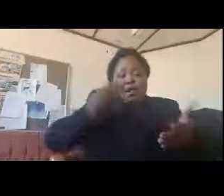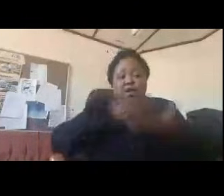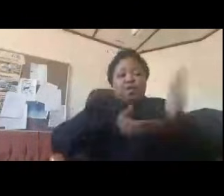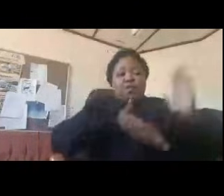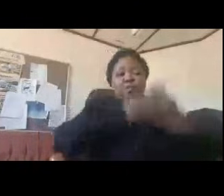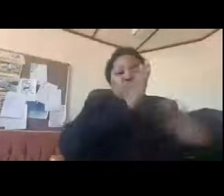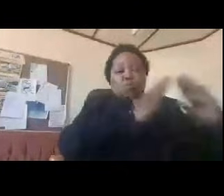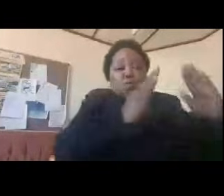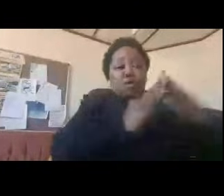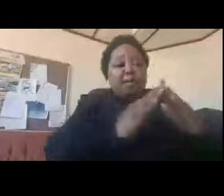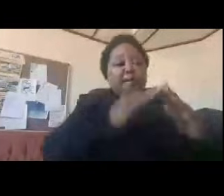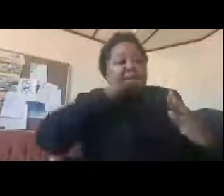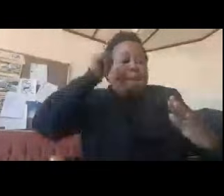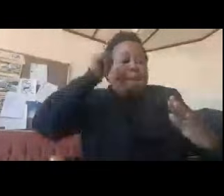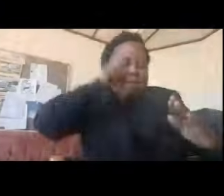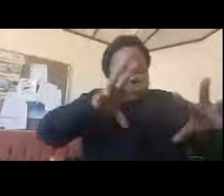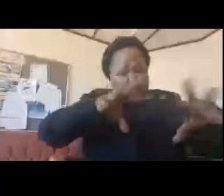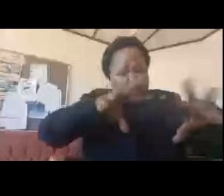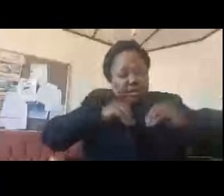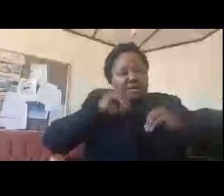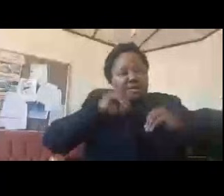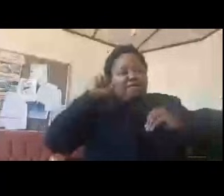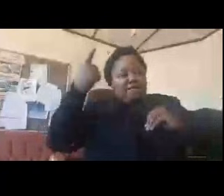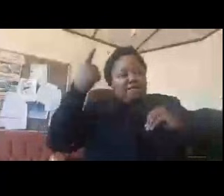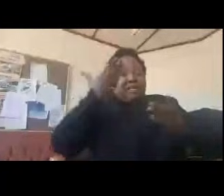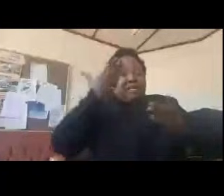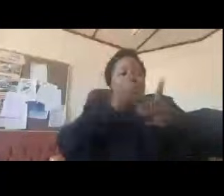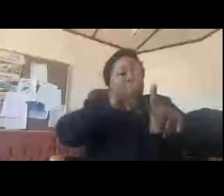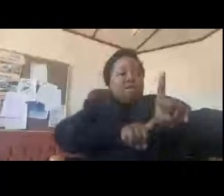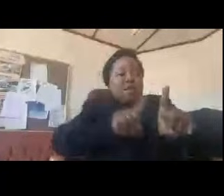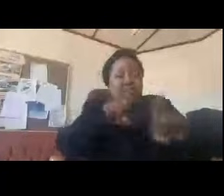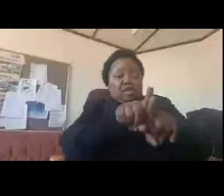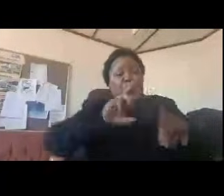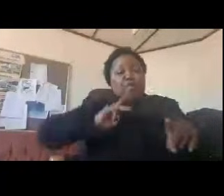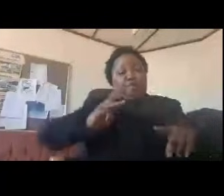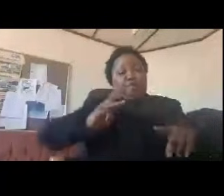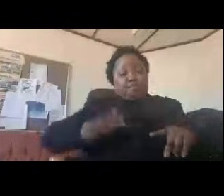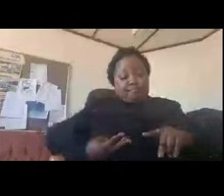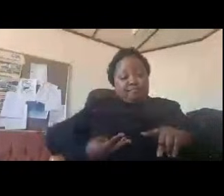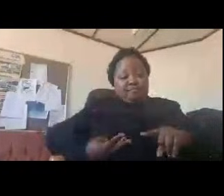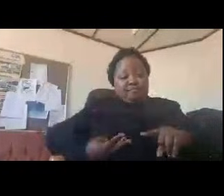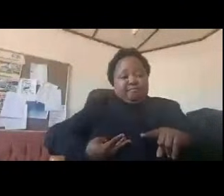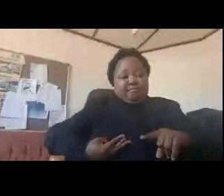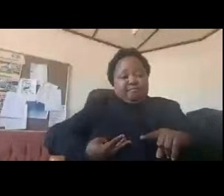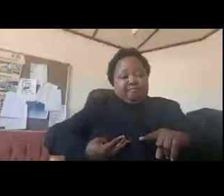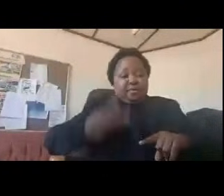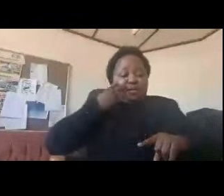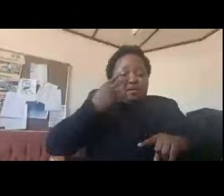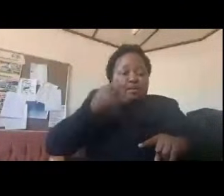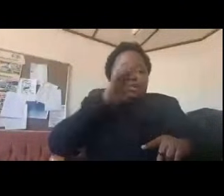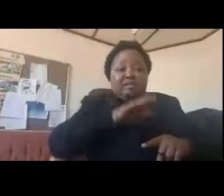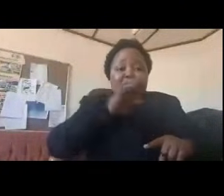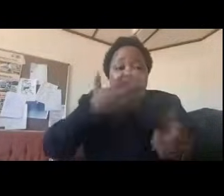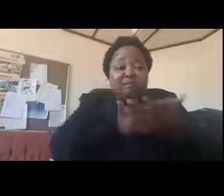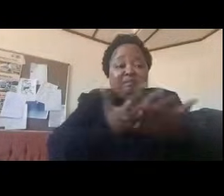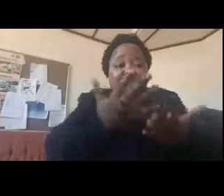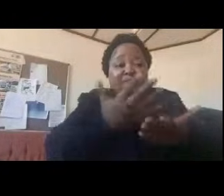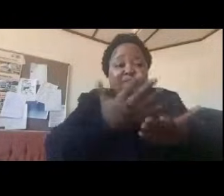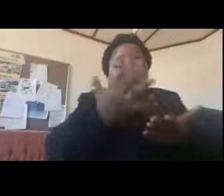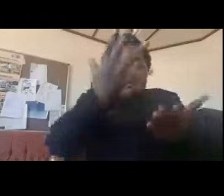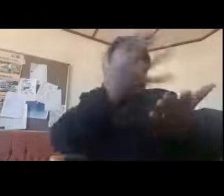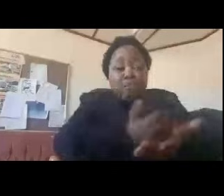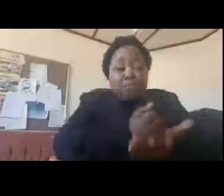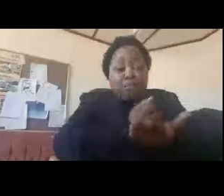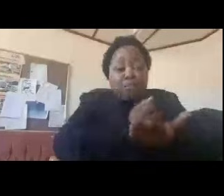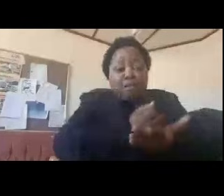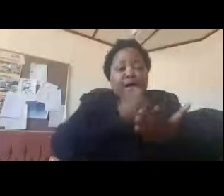admit she's a failure as a wife, risk her children being taken away, face community